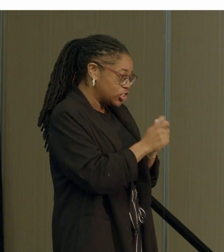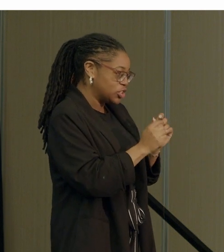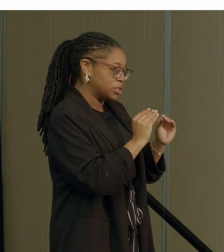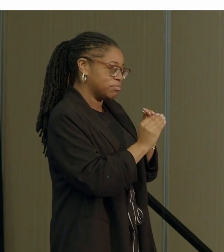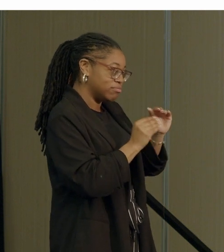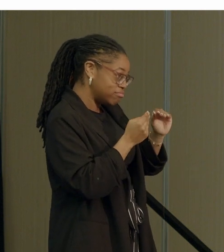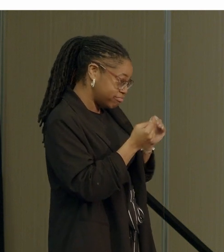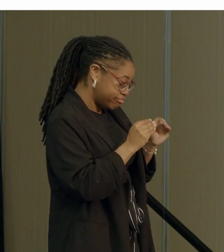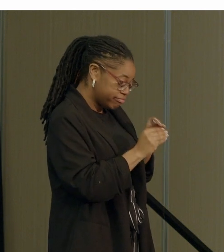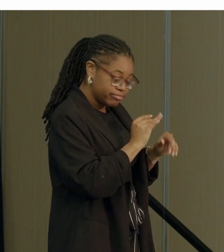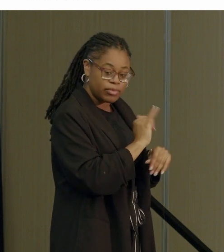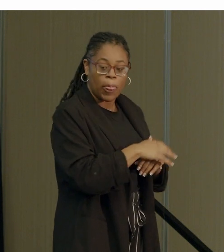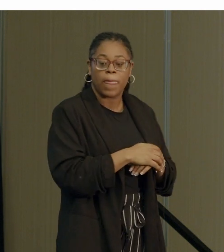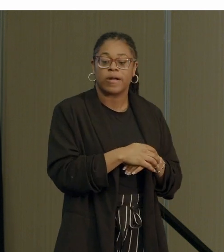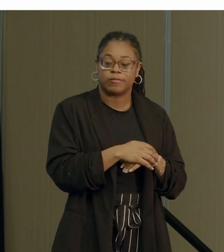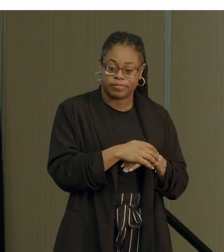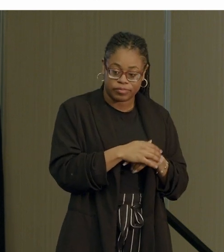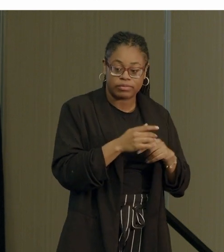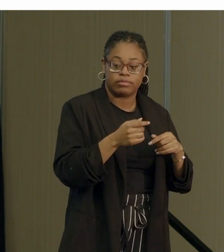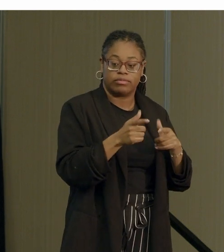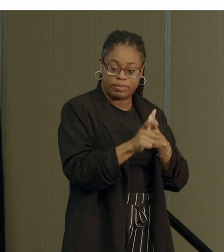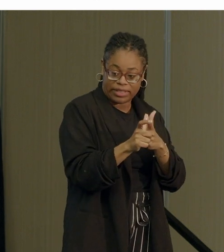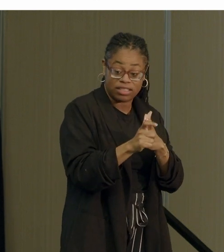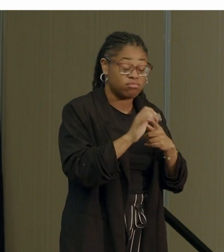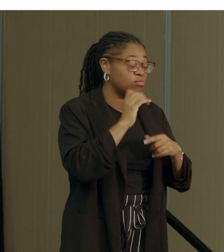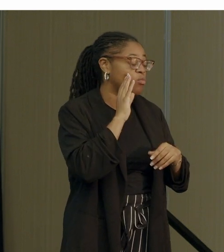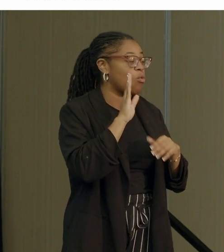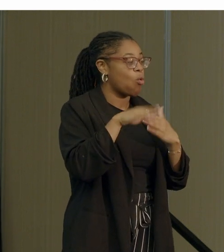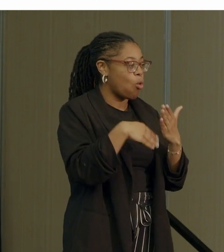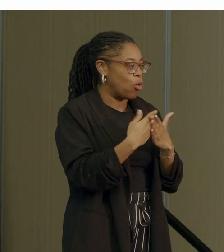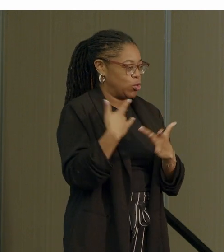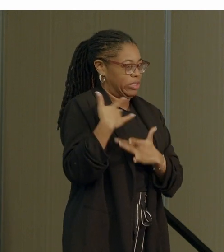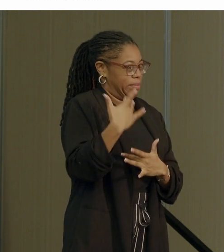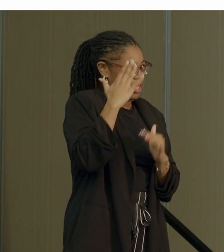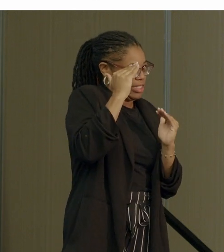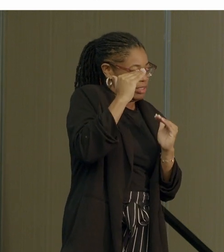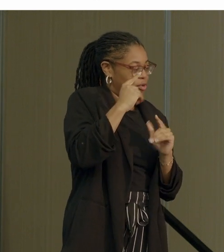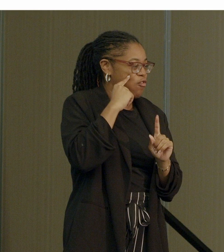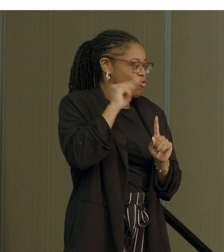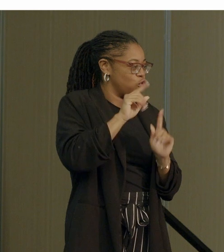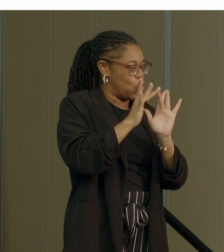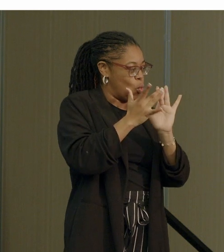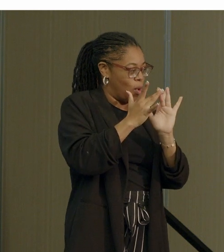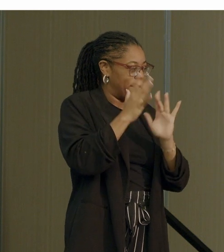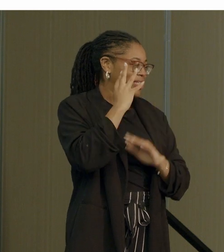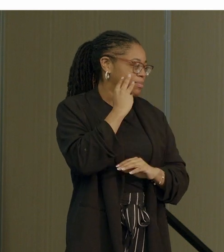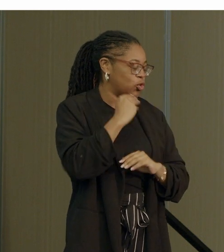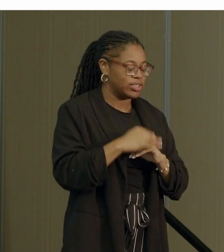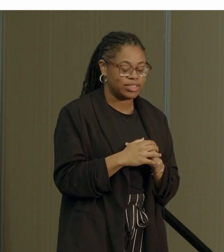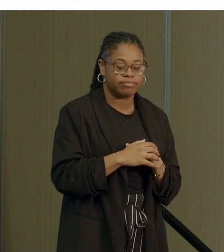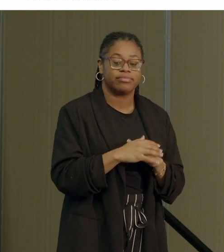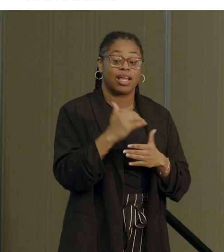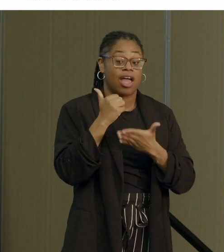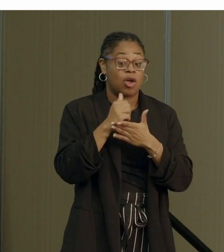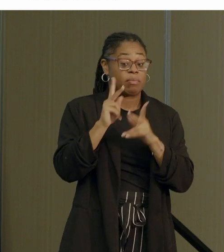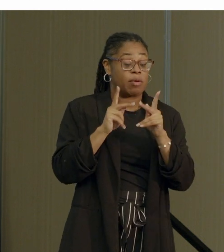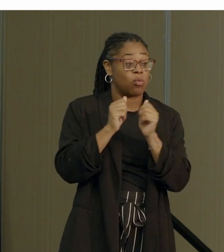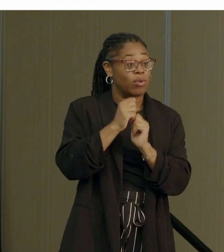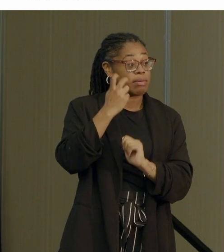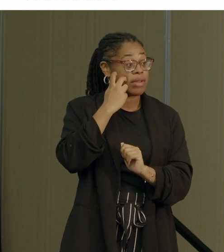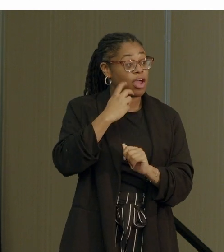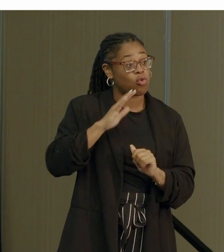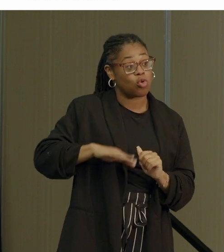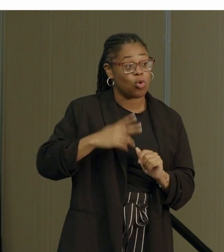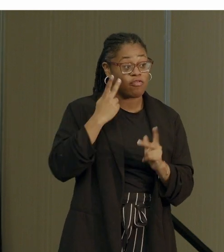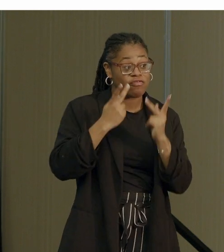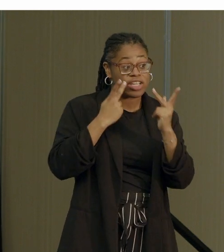and collaborate with confidence. We want to bring Display all the and media visual controls that you would typically features that expect enable high to your web contrast, experience. Screen readers and dictation help people who are blind or low